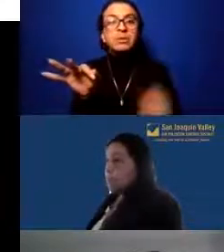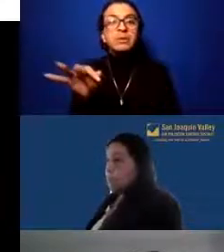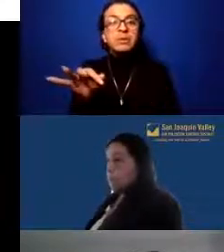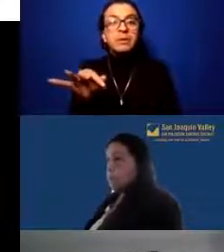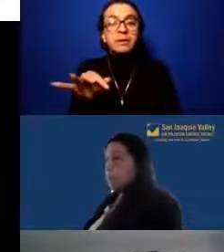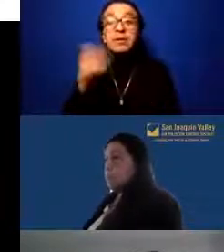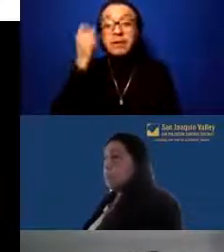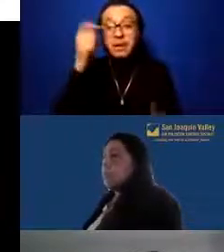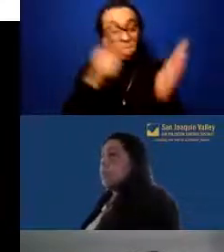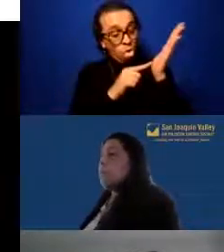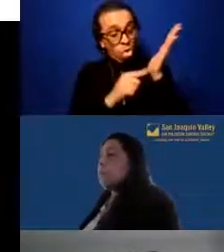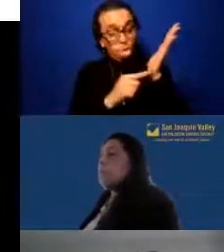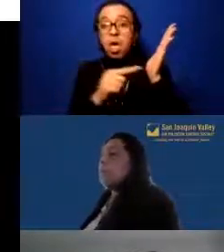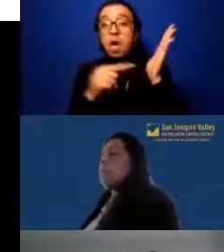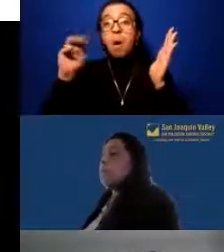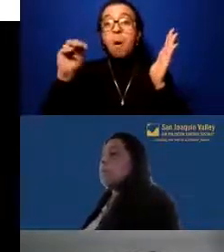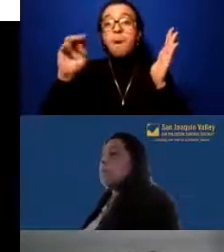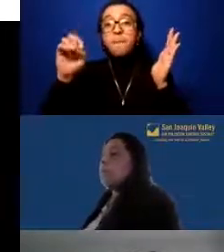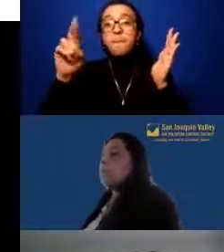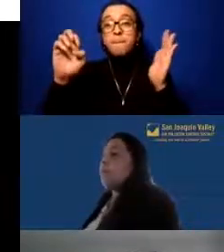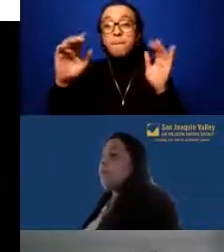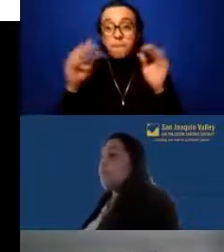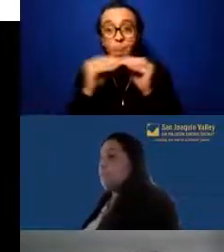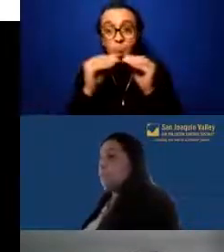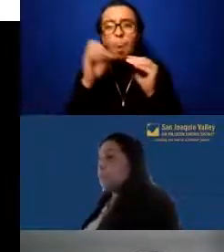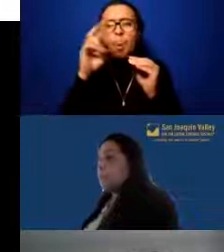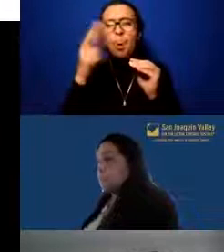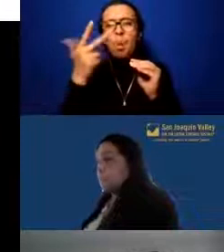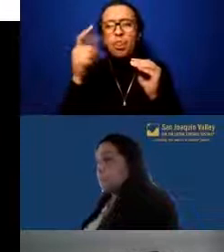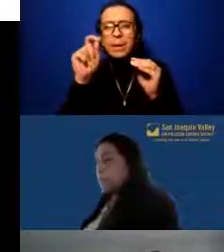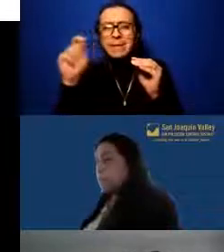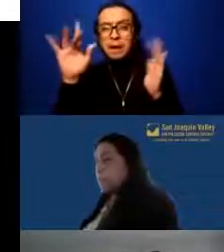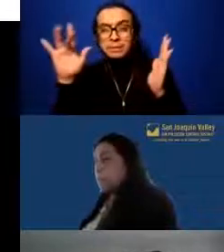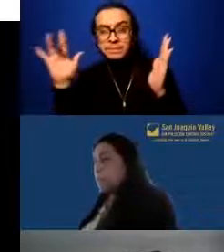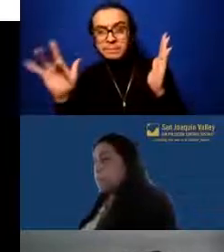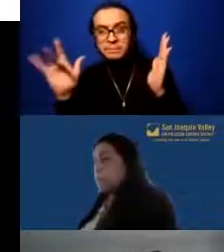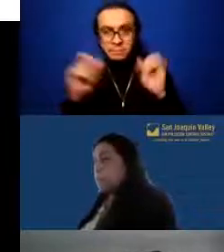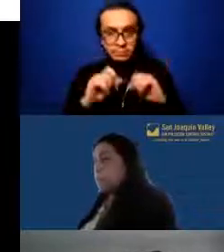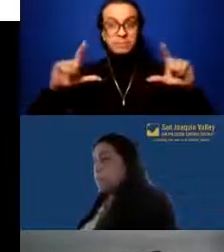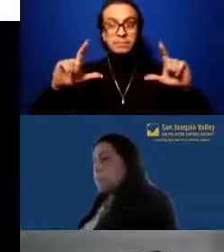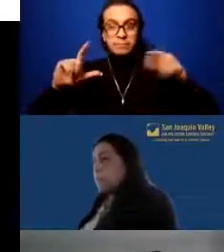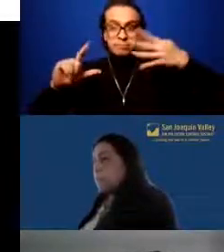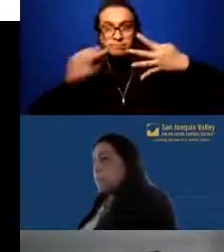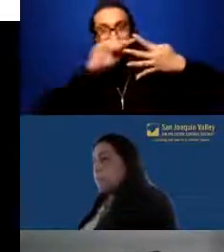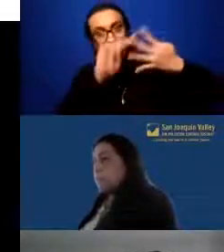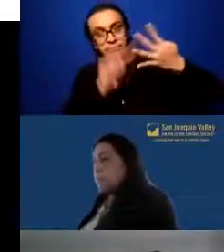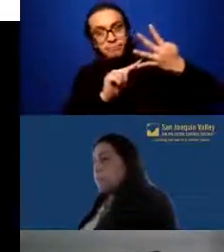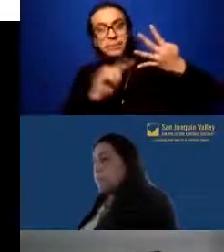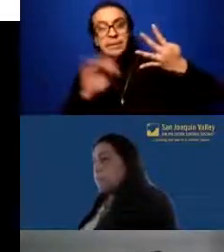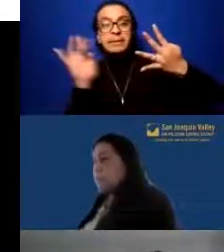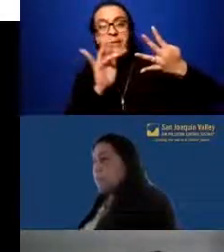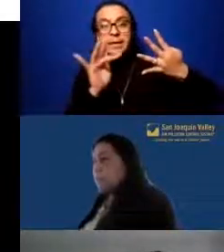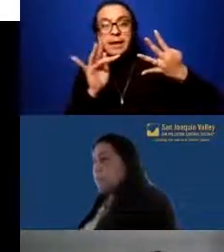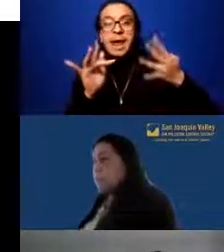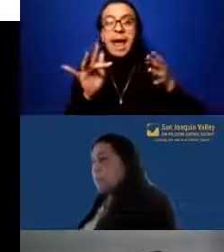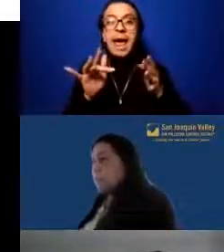says more, or these 3 dots. And then here you're going to be able to select the language that you would like to hear for